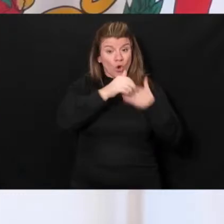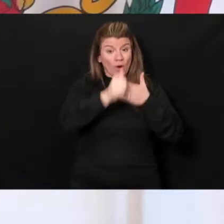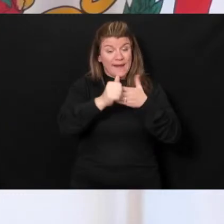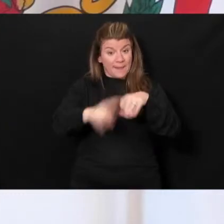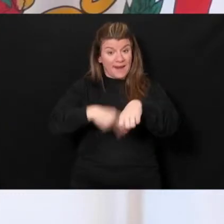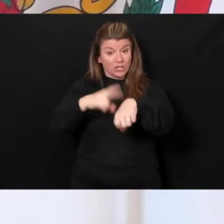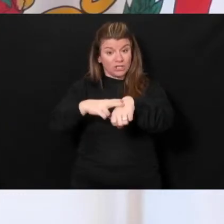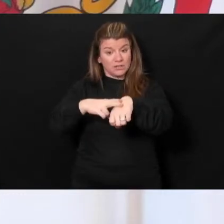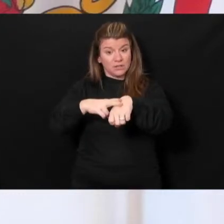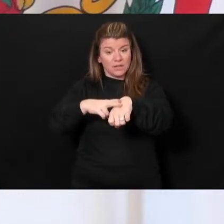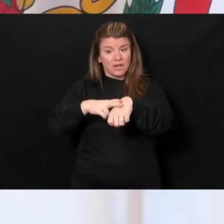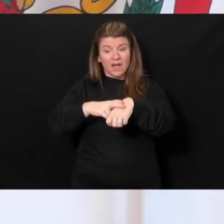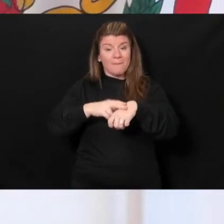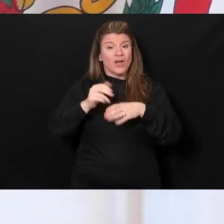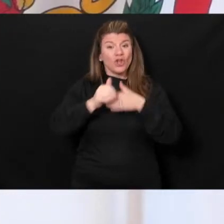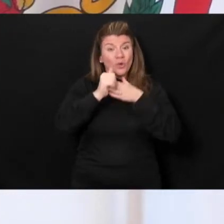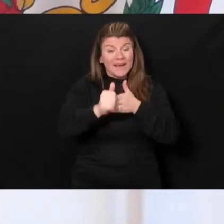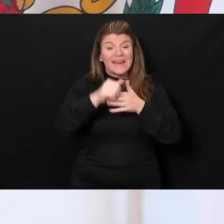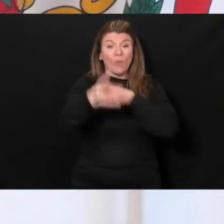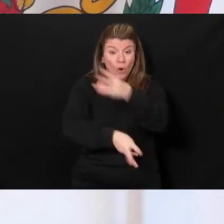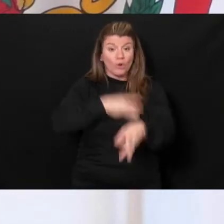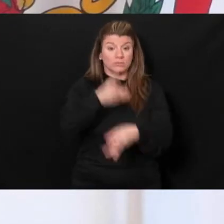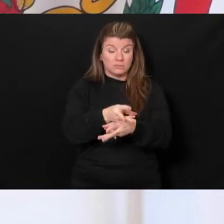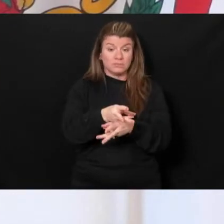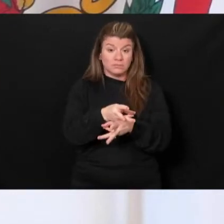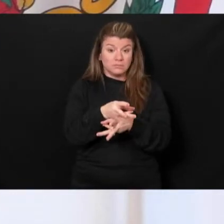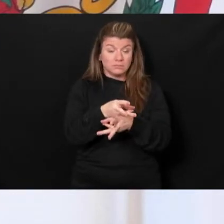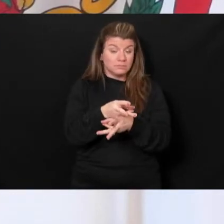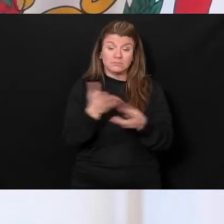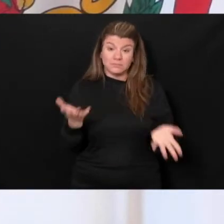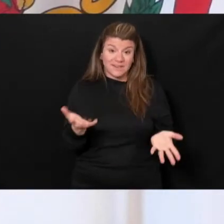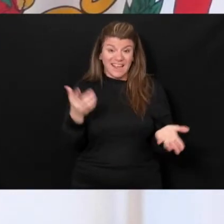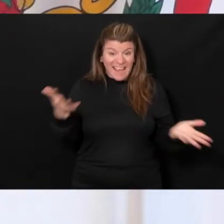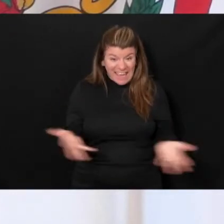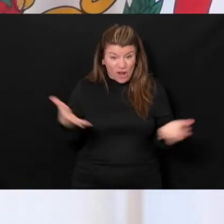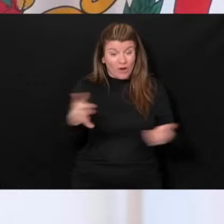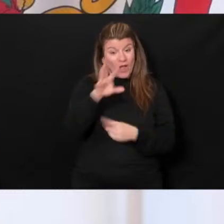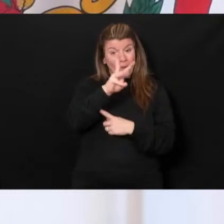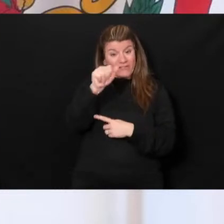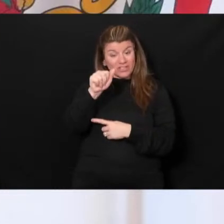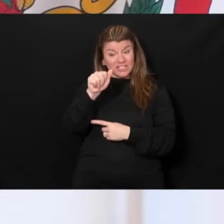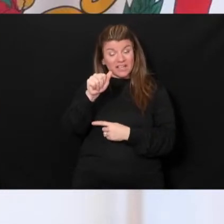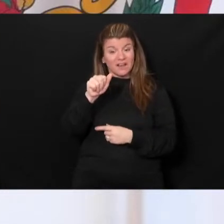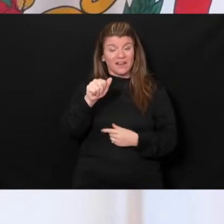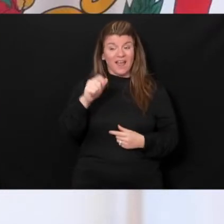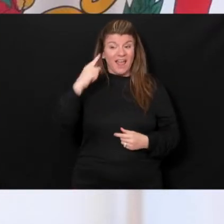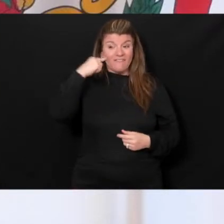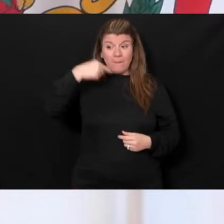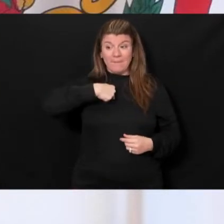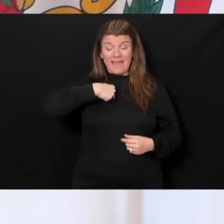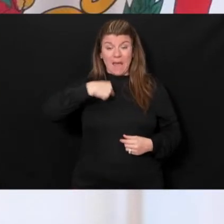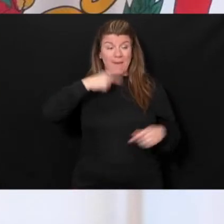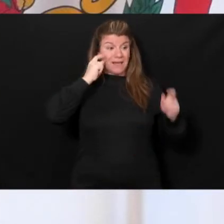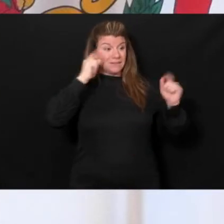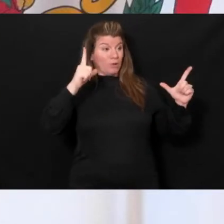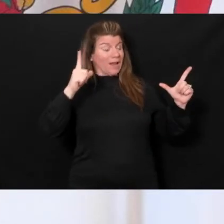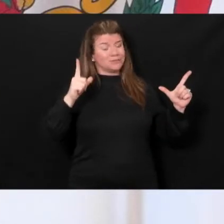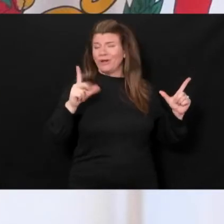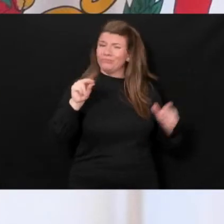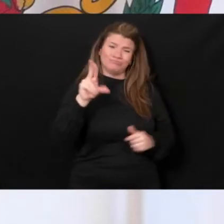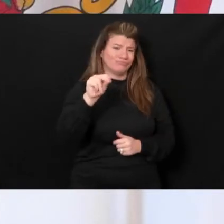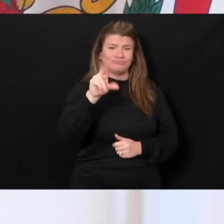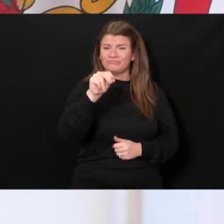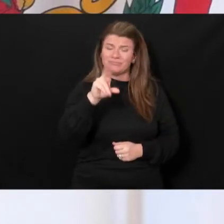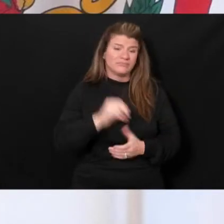but you're leading the whole world, West Virginia. You know, and to me, it doesn't surprise me a bit. Now, y'all